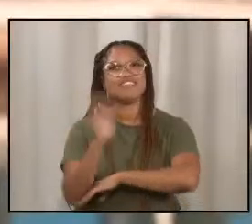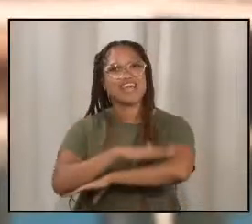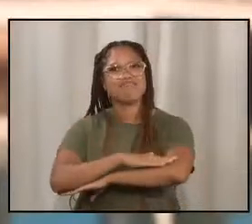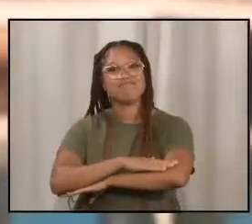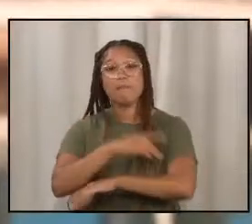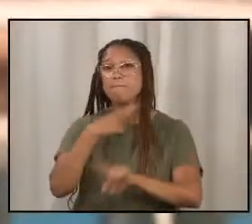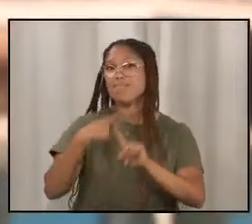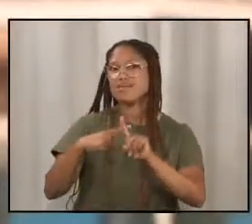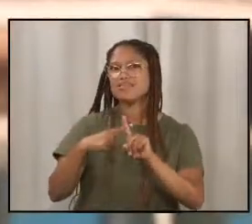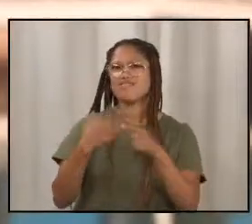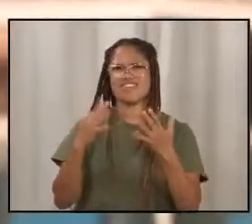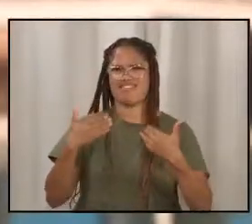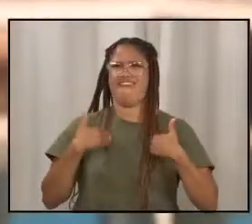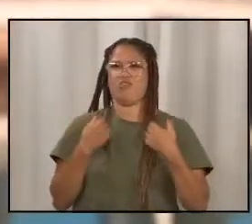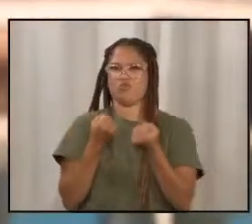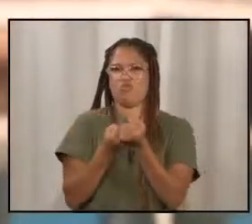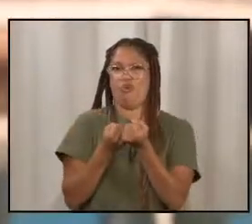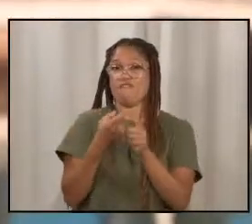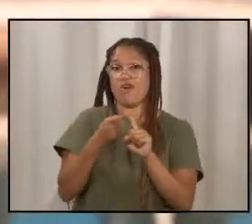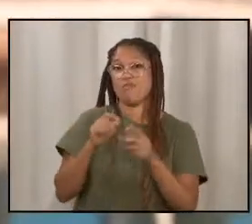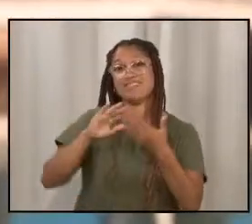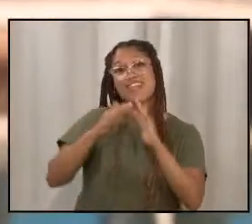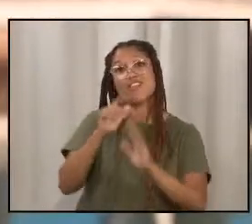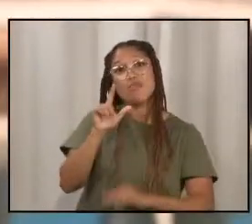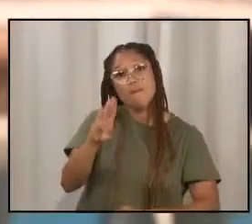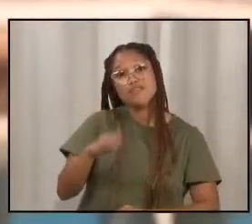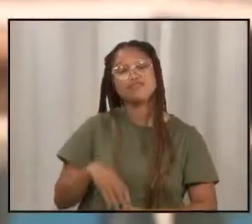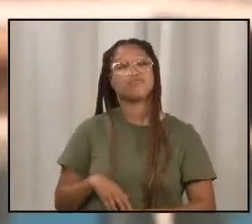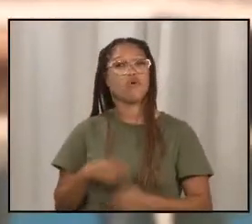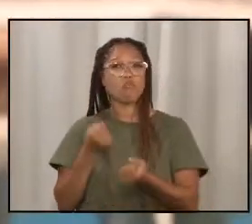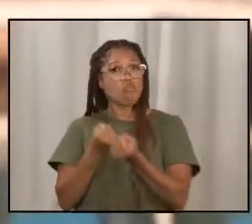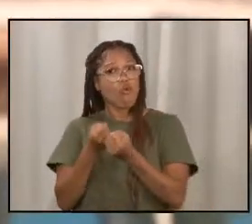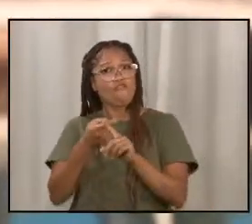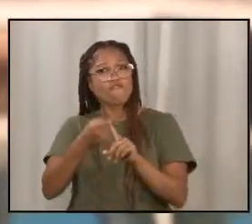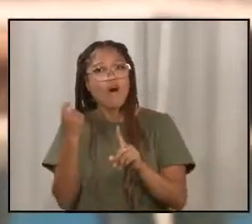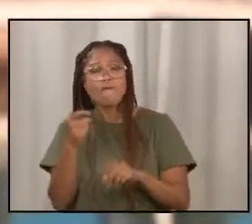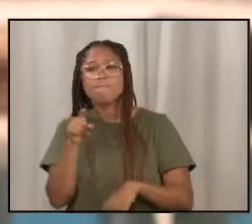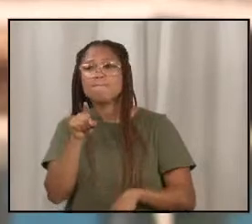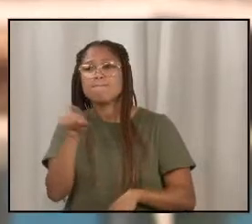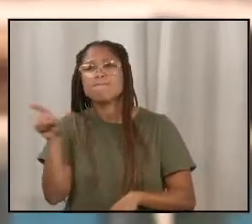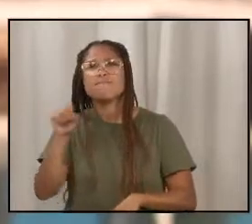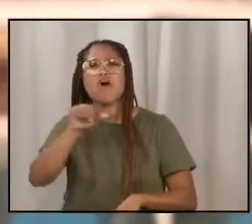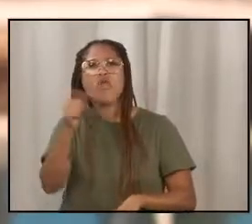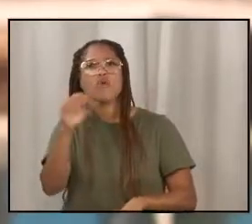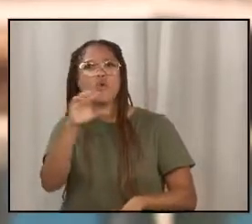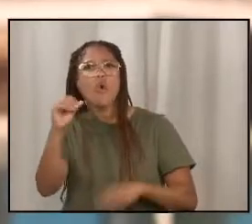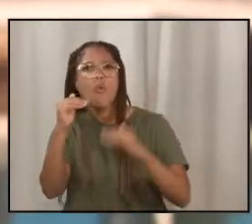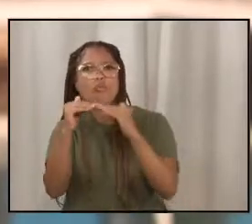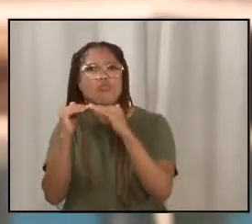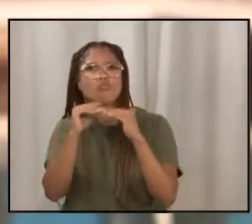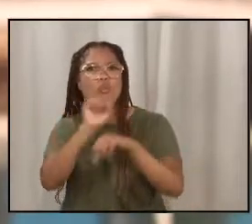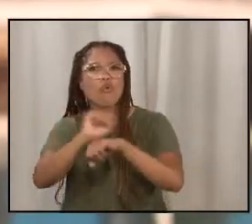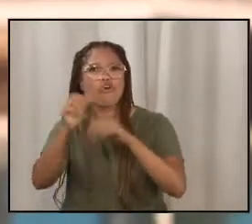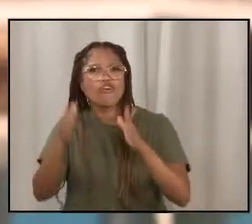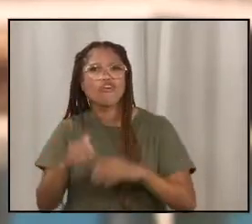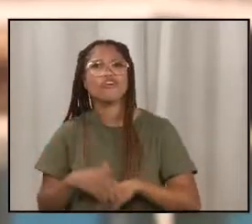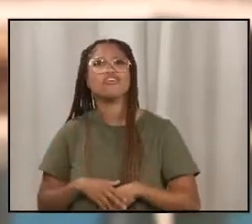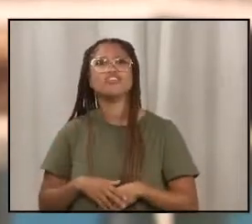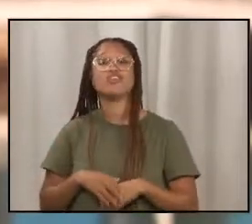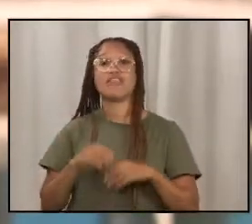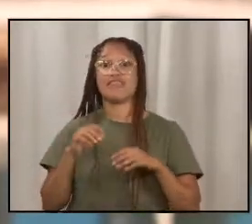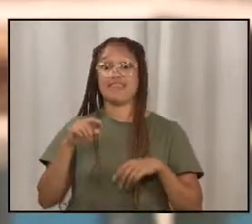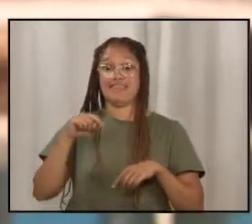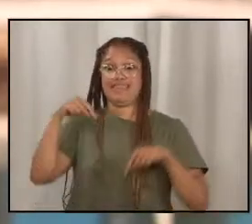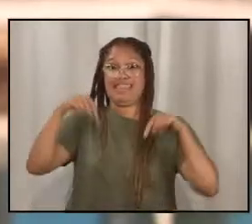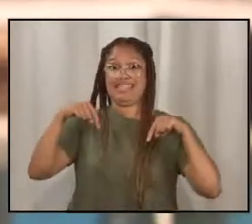support from the city of Long Beach. We have a lot of support from our fellow co-workers and colleagues. The emergency proclamation has brought it to